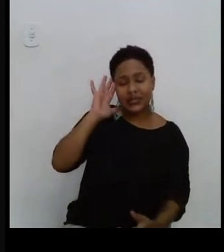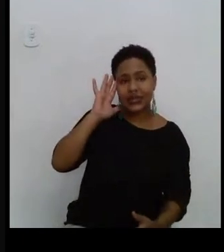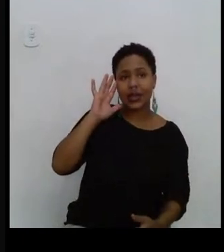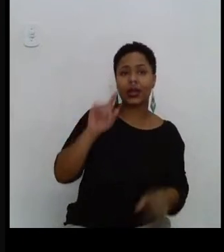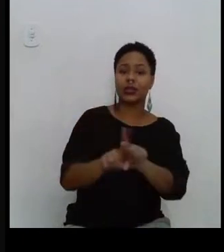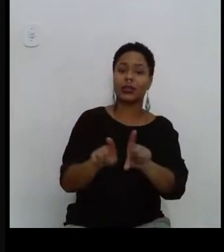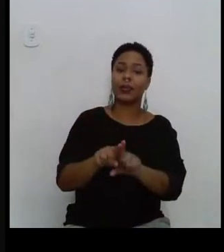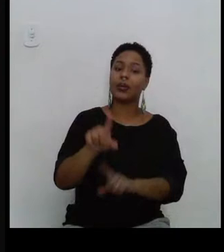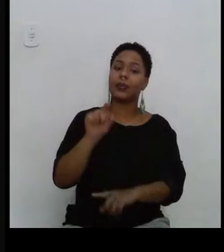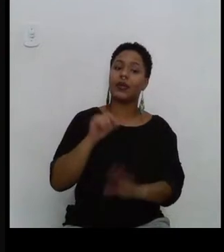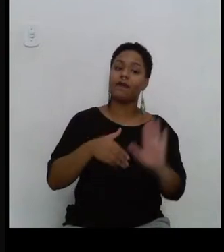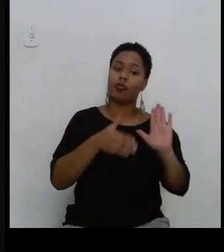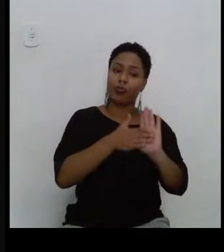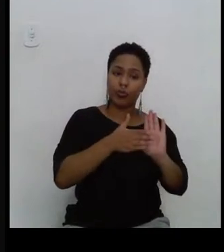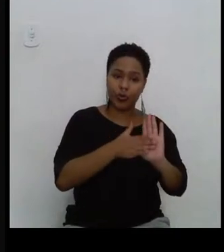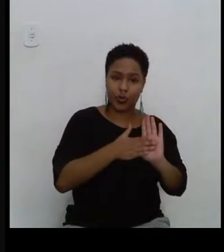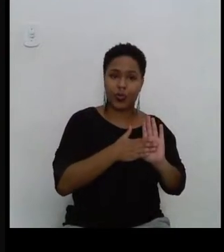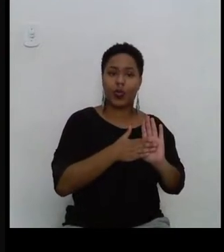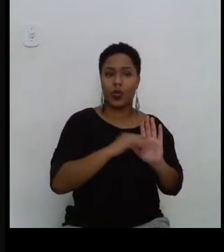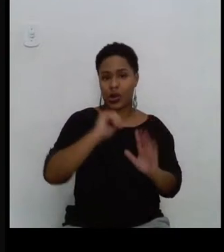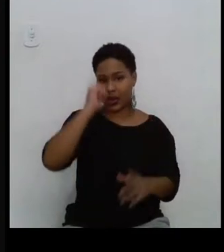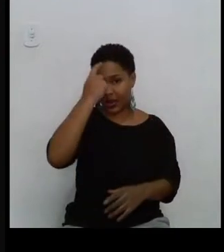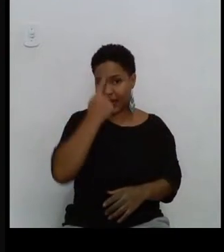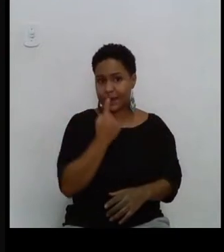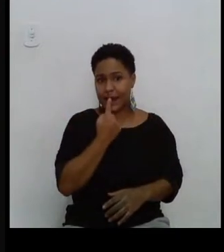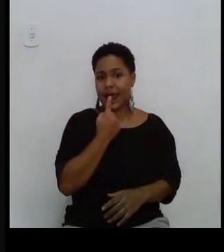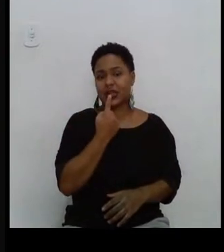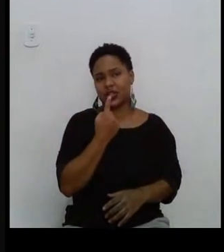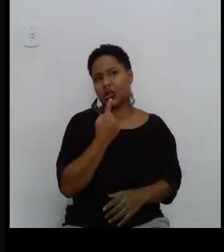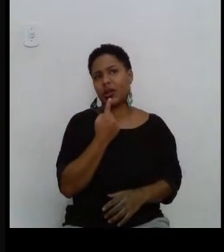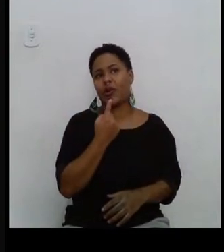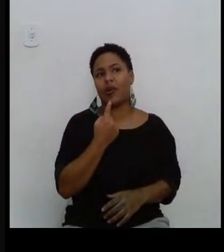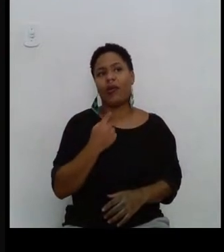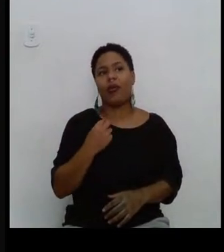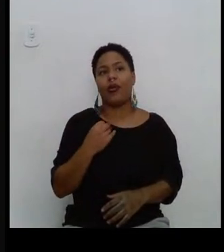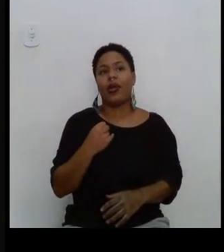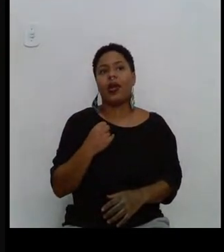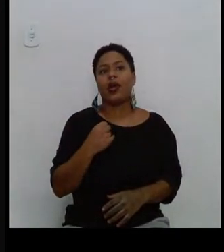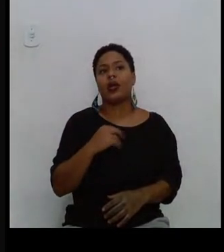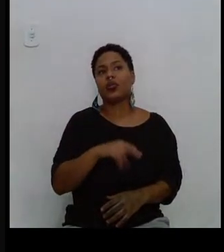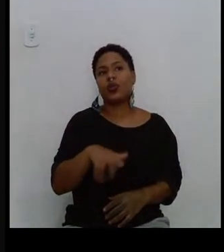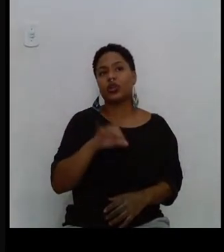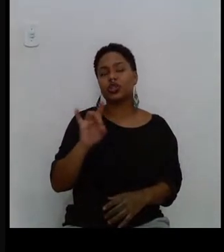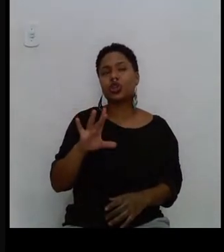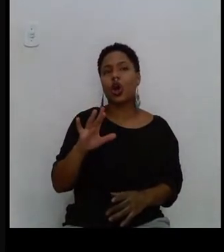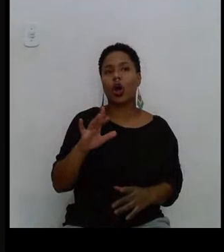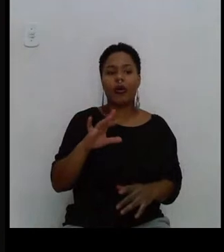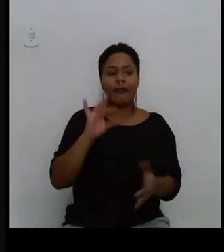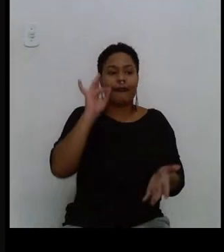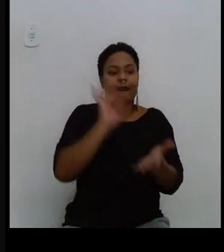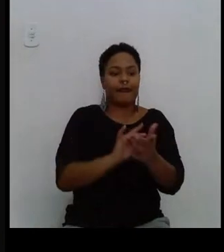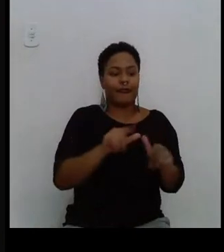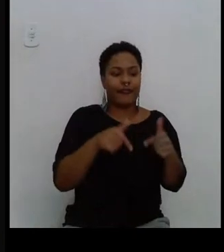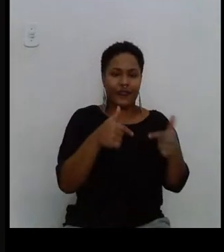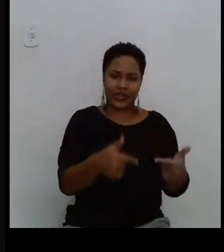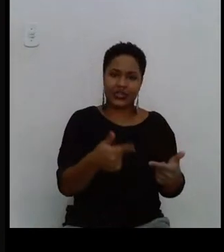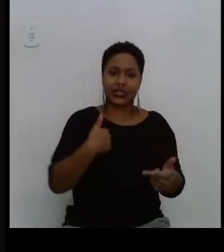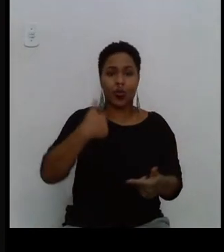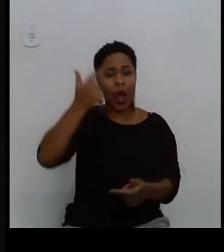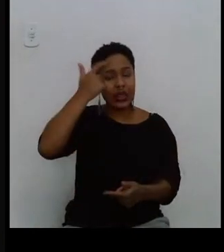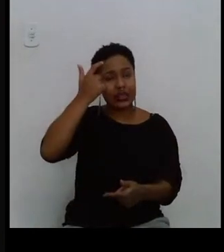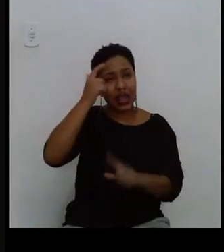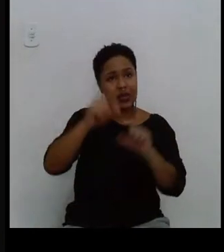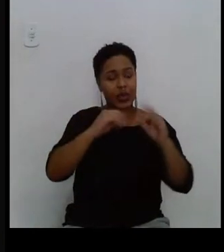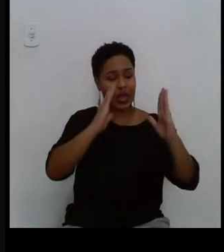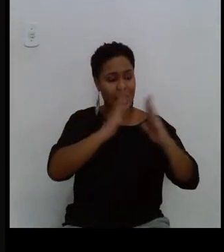também sou da World posthaus em cima on and at